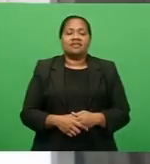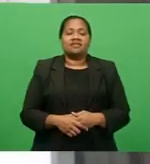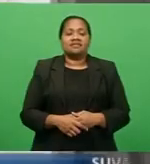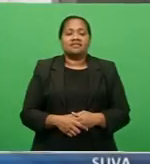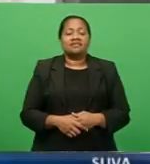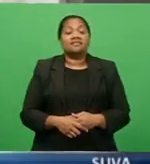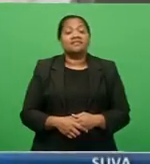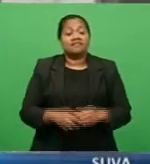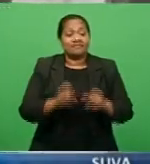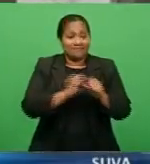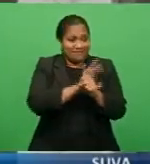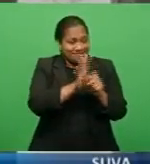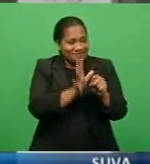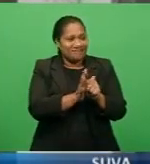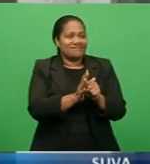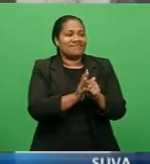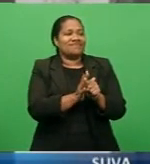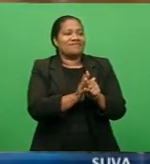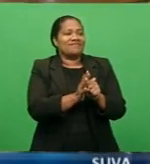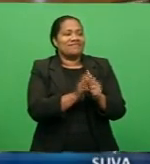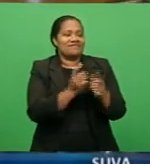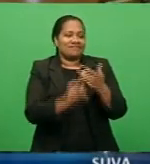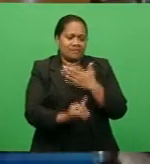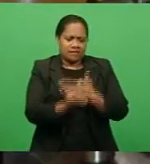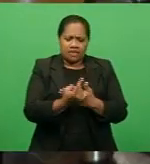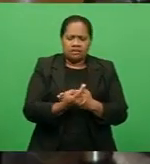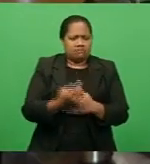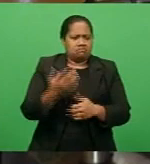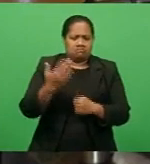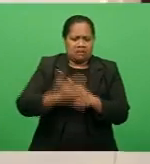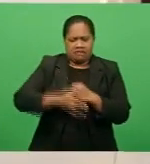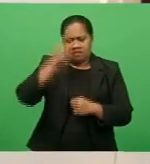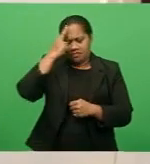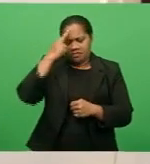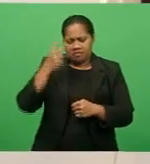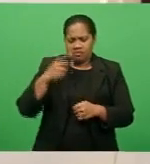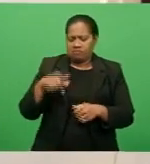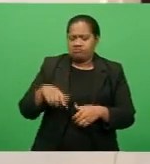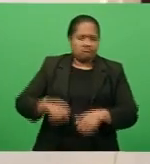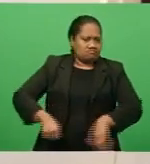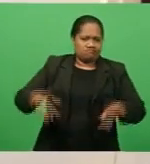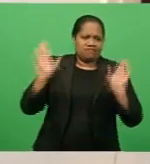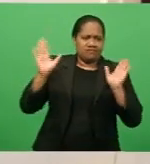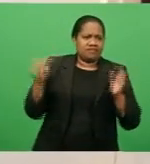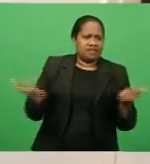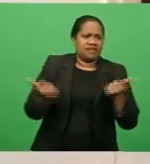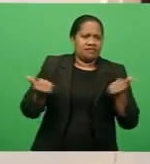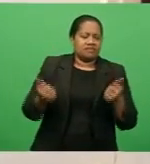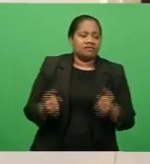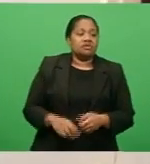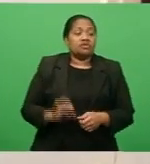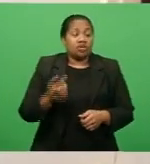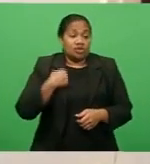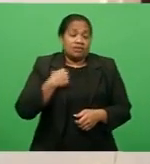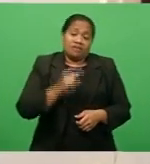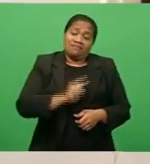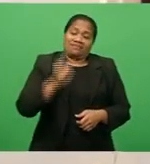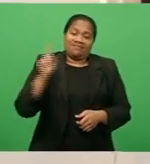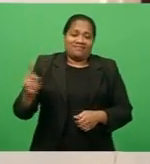The COVID-19 pandemic has never reason for Hamid to quit. The year before my final year, I went to international school